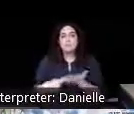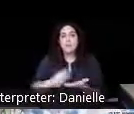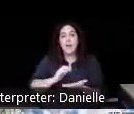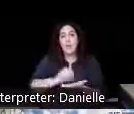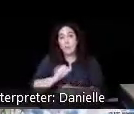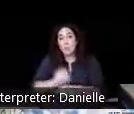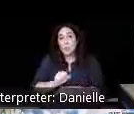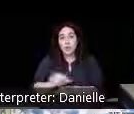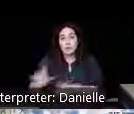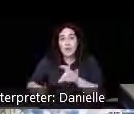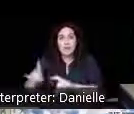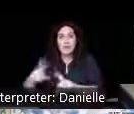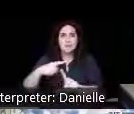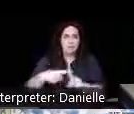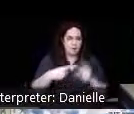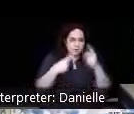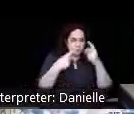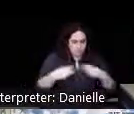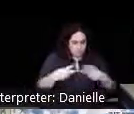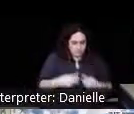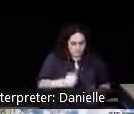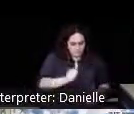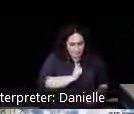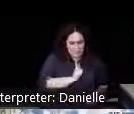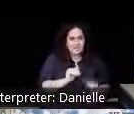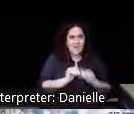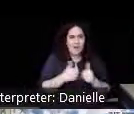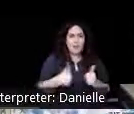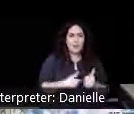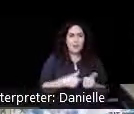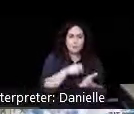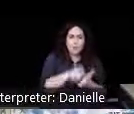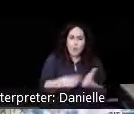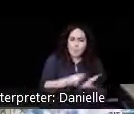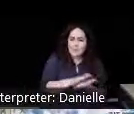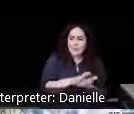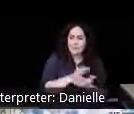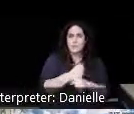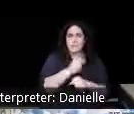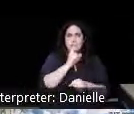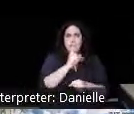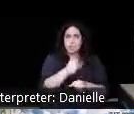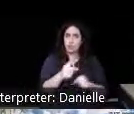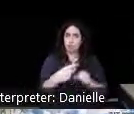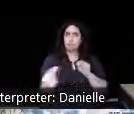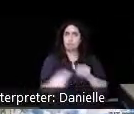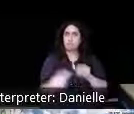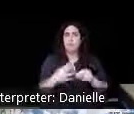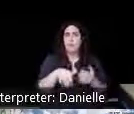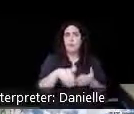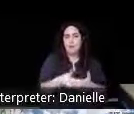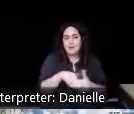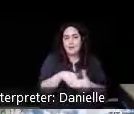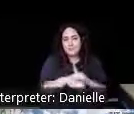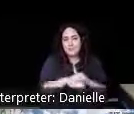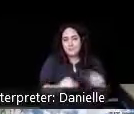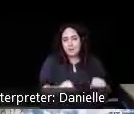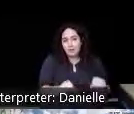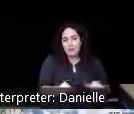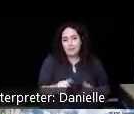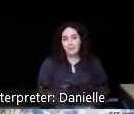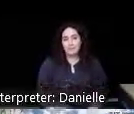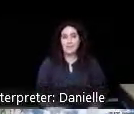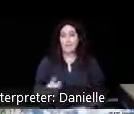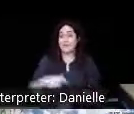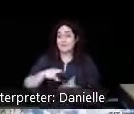own approach to writing the paper itself and how we could ensure it was accessible as much as we could possibly make